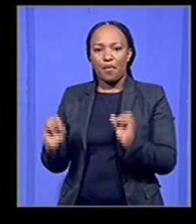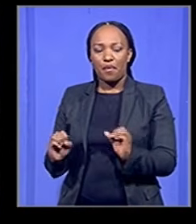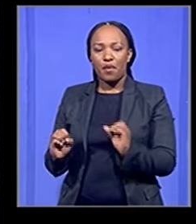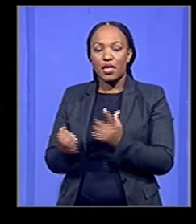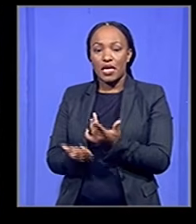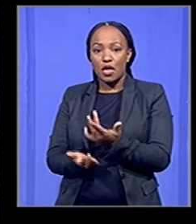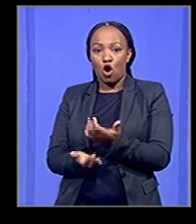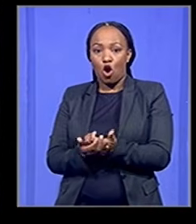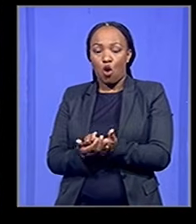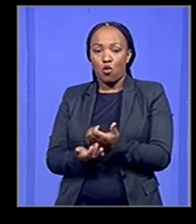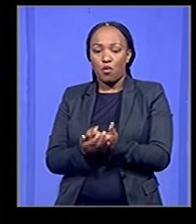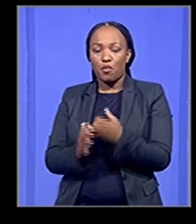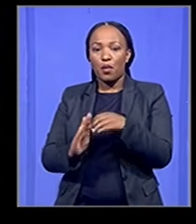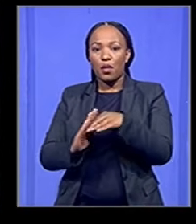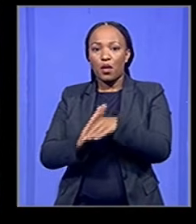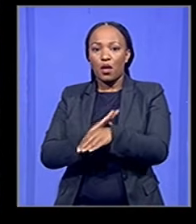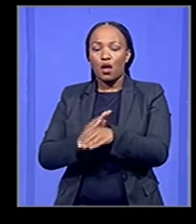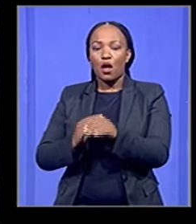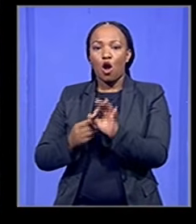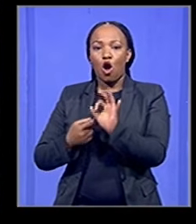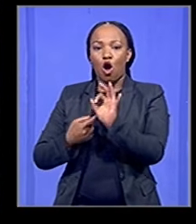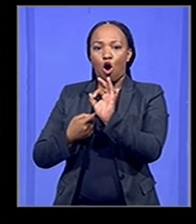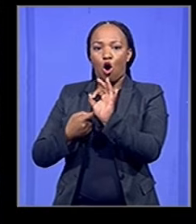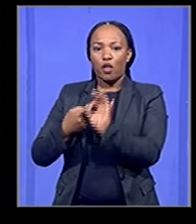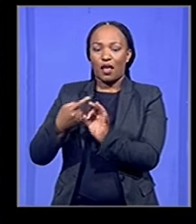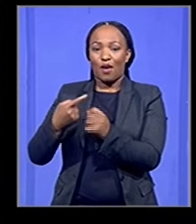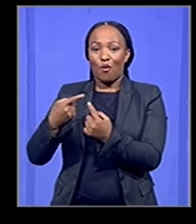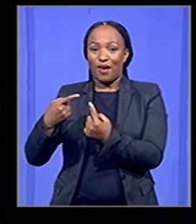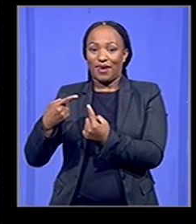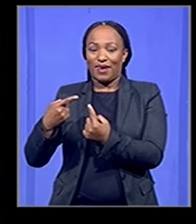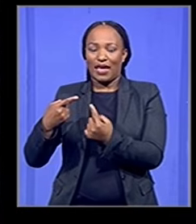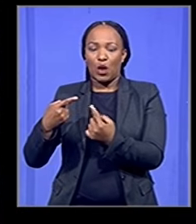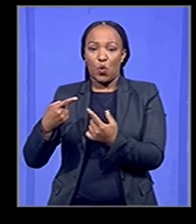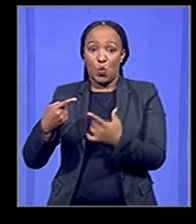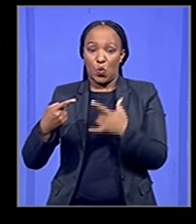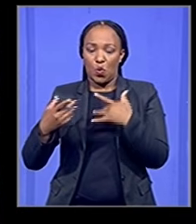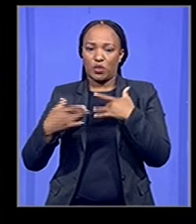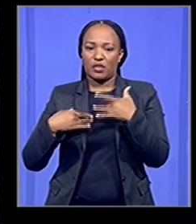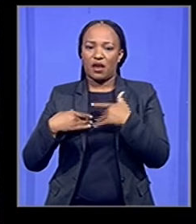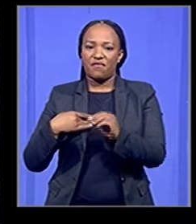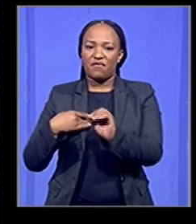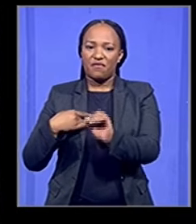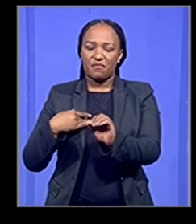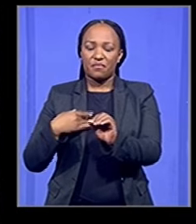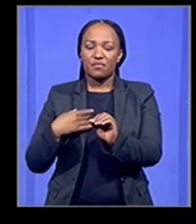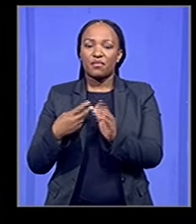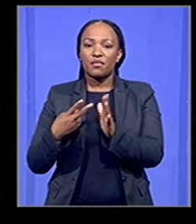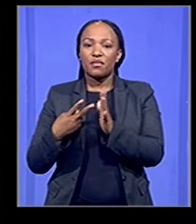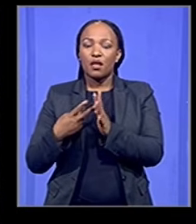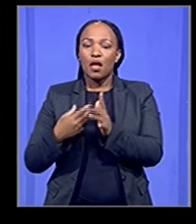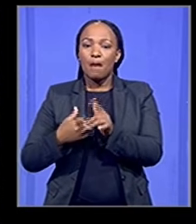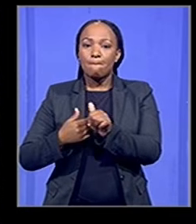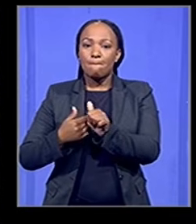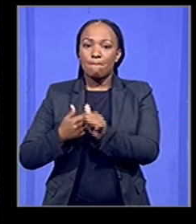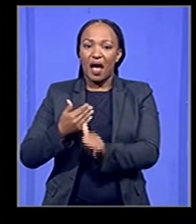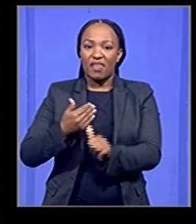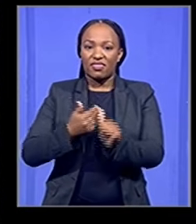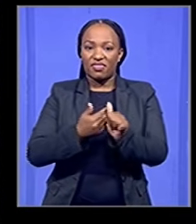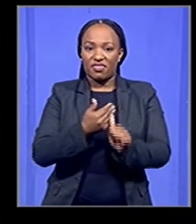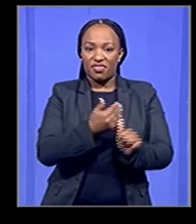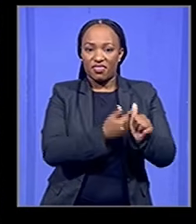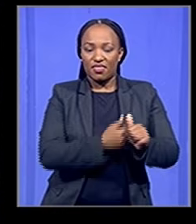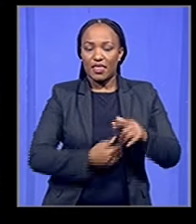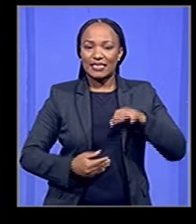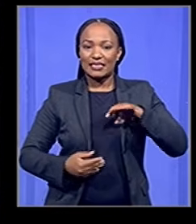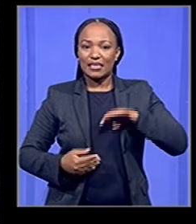economy contracted in Q1, it still remains concerning. Also, on the average monthly earnings paid to employees in